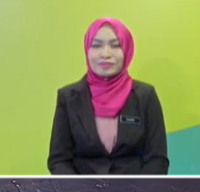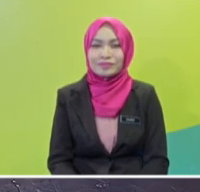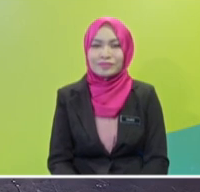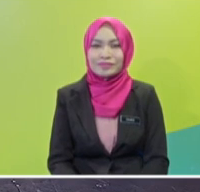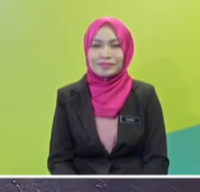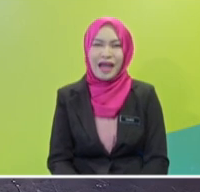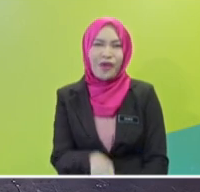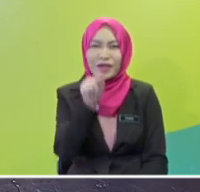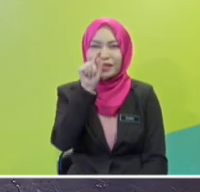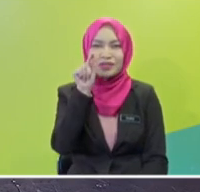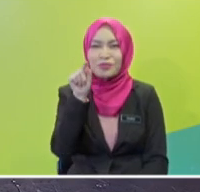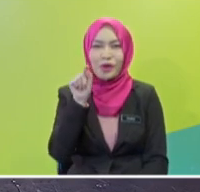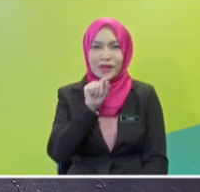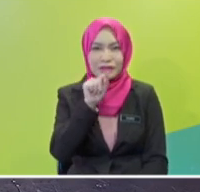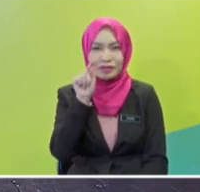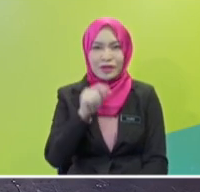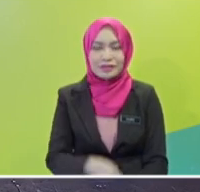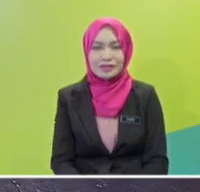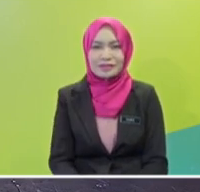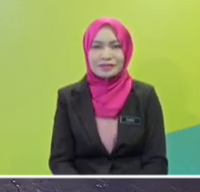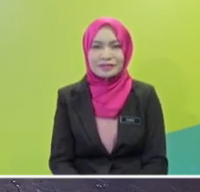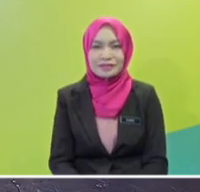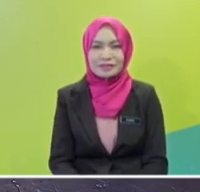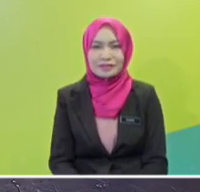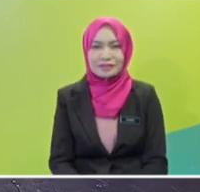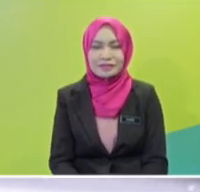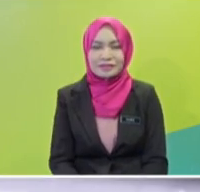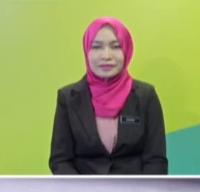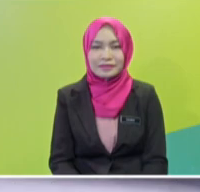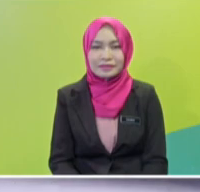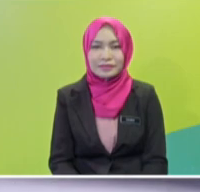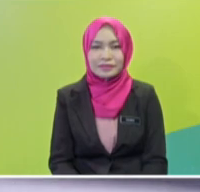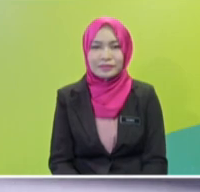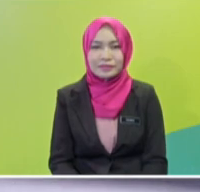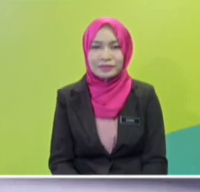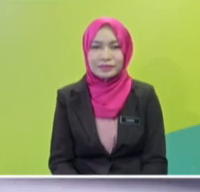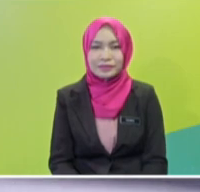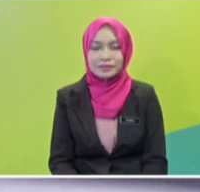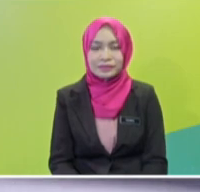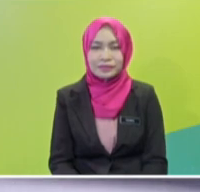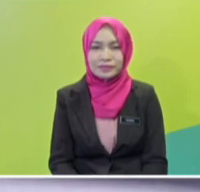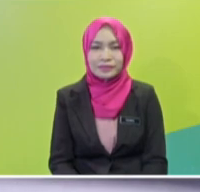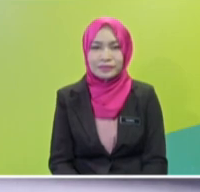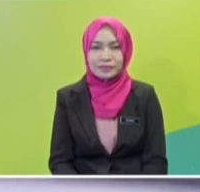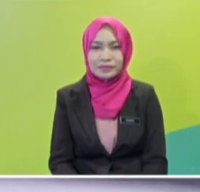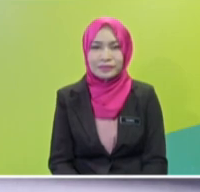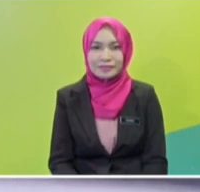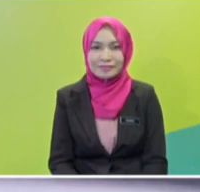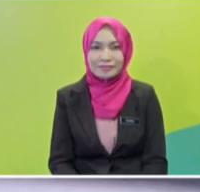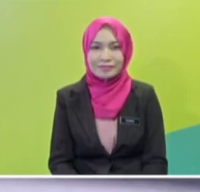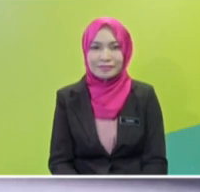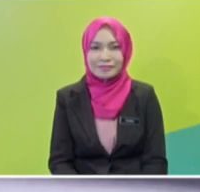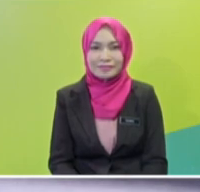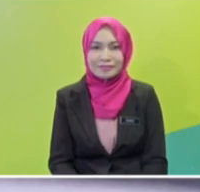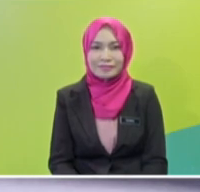polka dots. Ah. Maybe in the, on this side here and here. Polka dots like